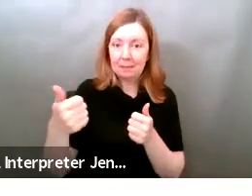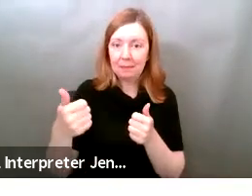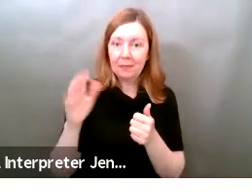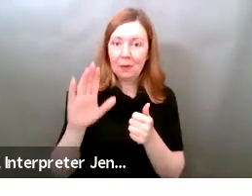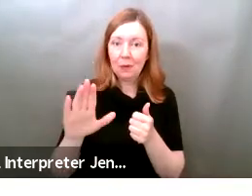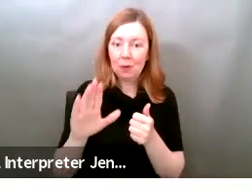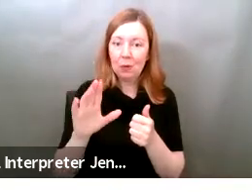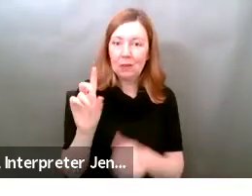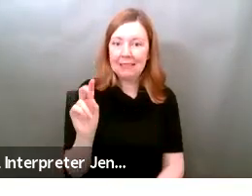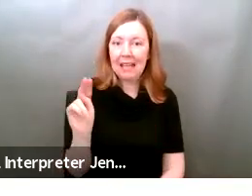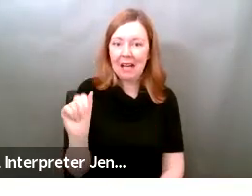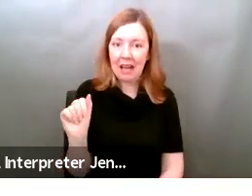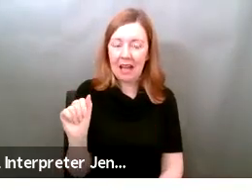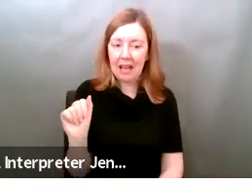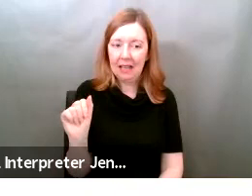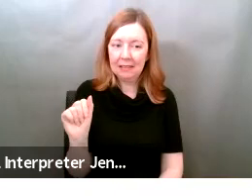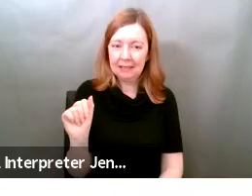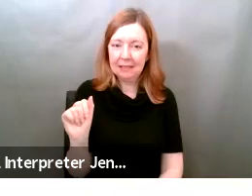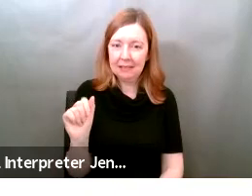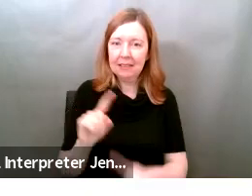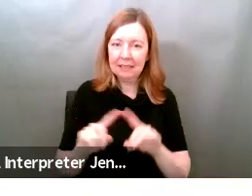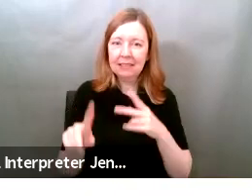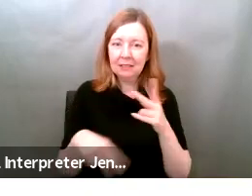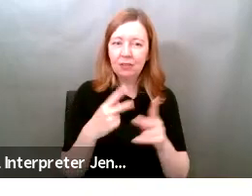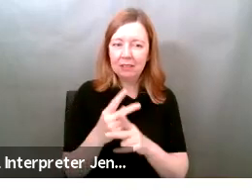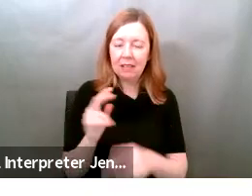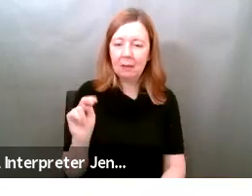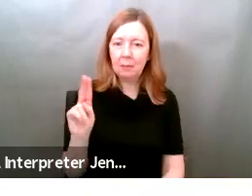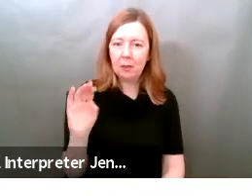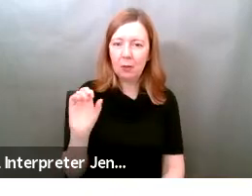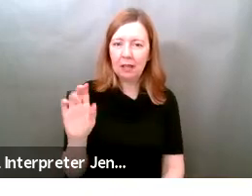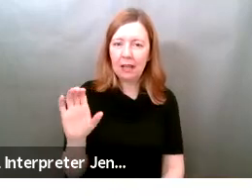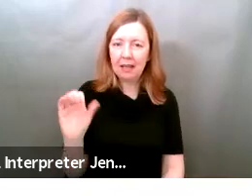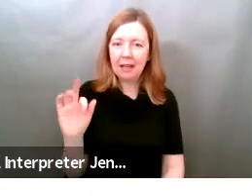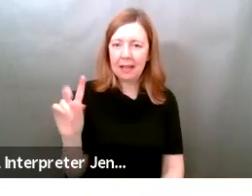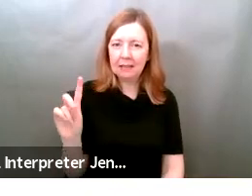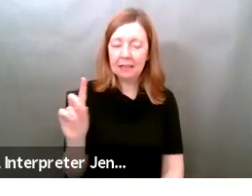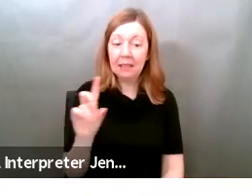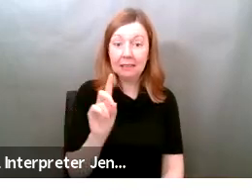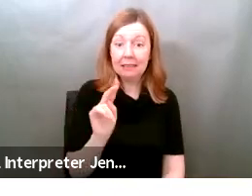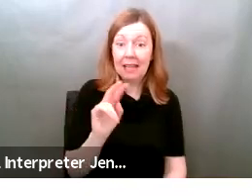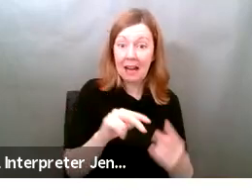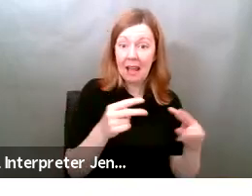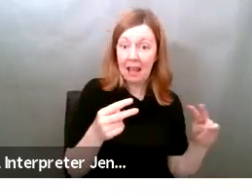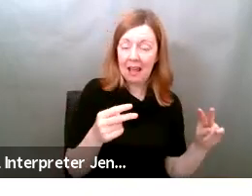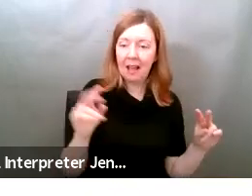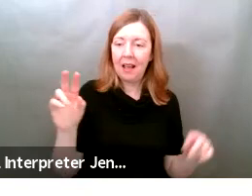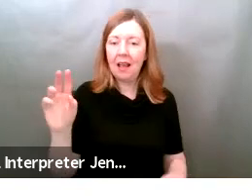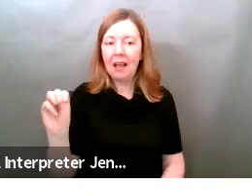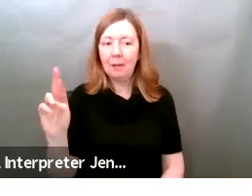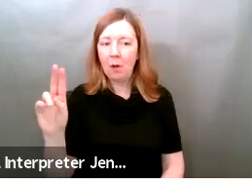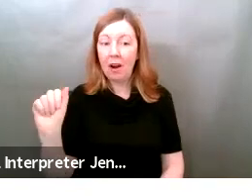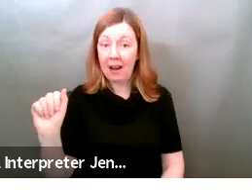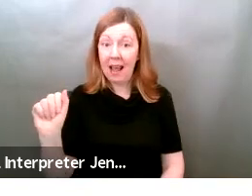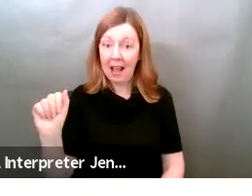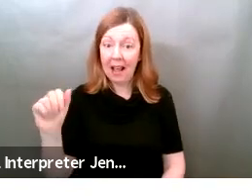body's DNA, a different type of nucleic acid. The viral RNA